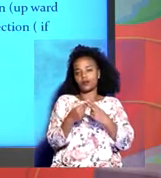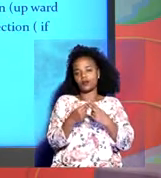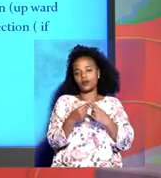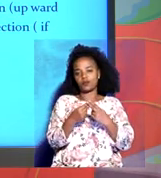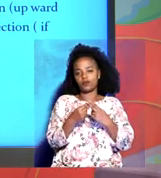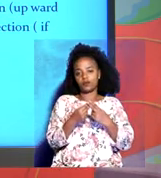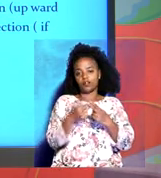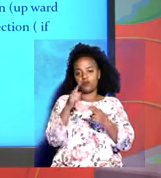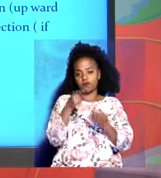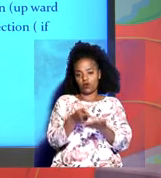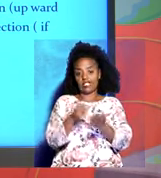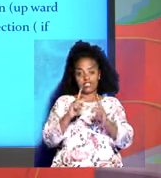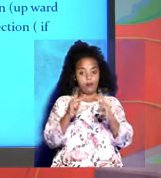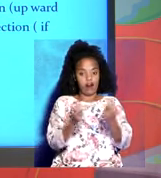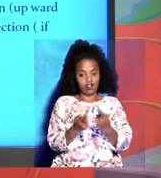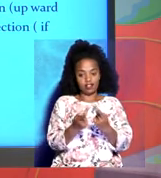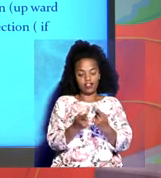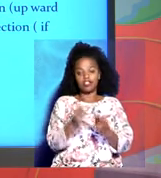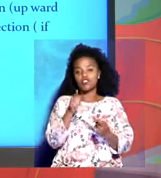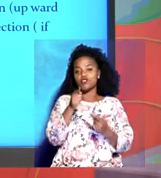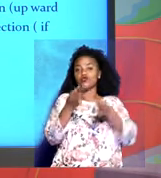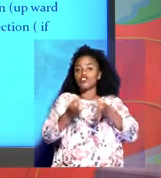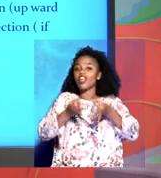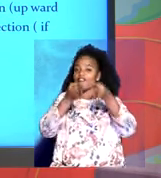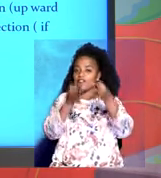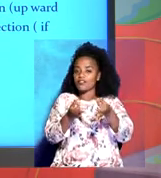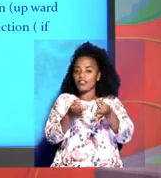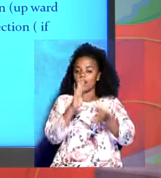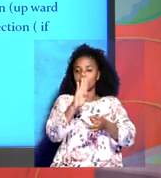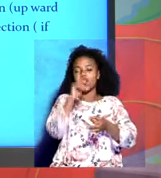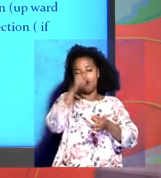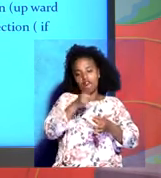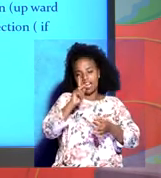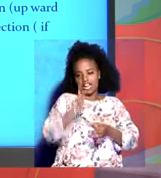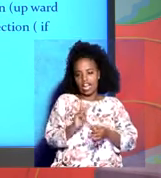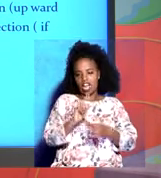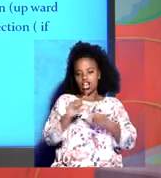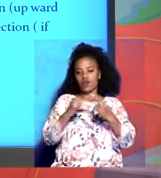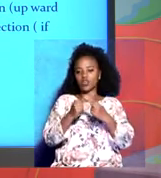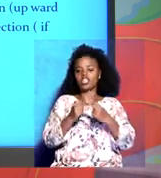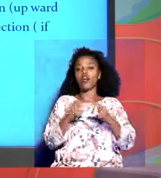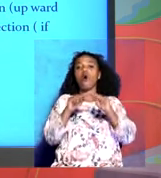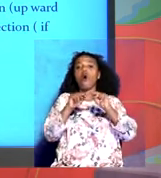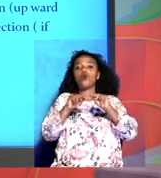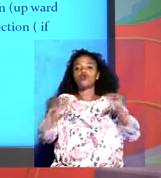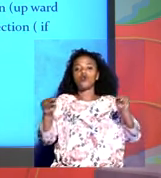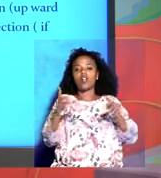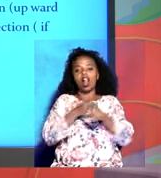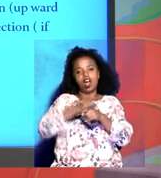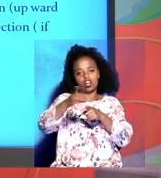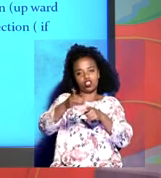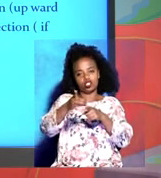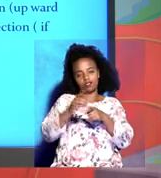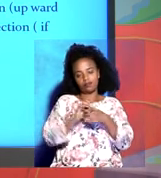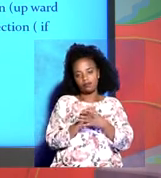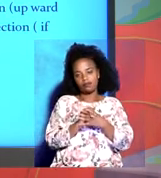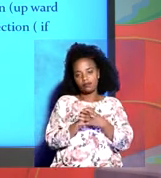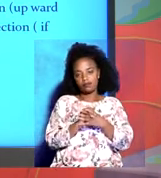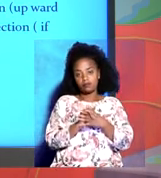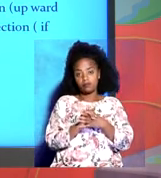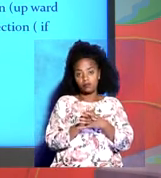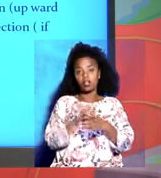for this part. You shift b over k units in the horizontal direction.